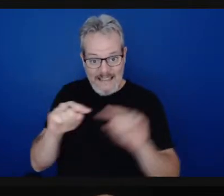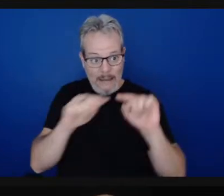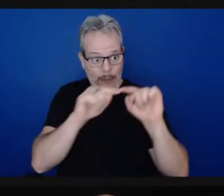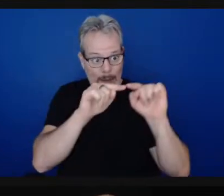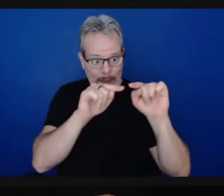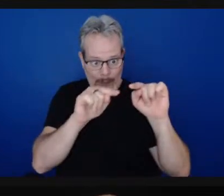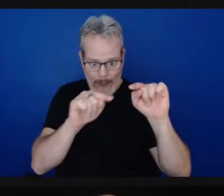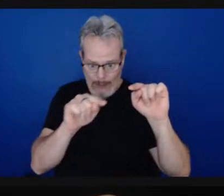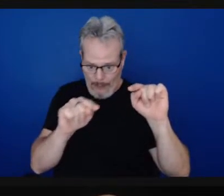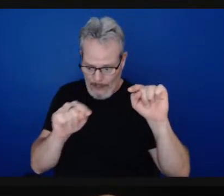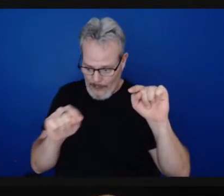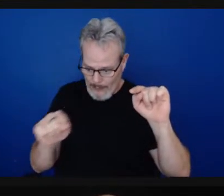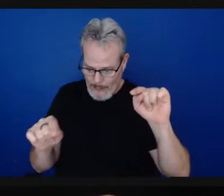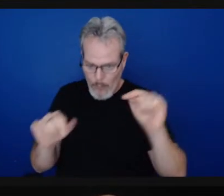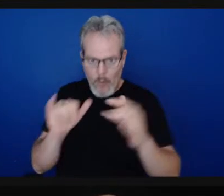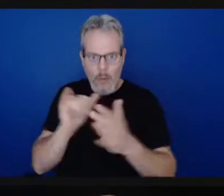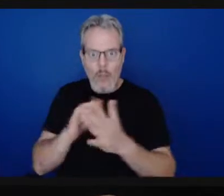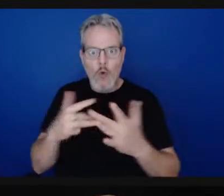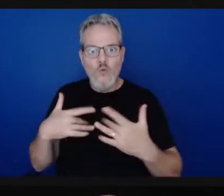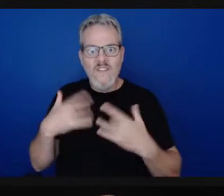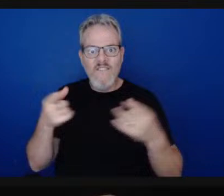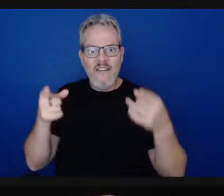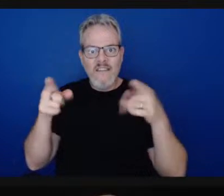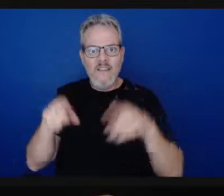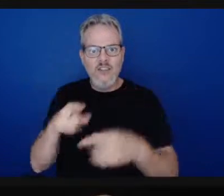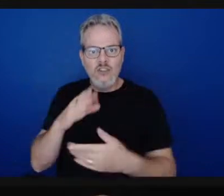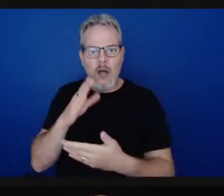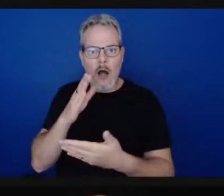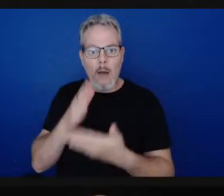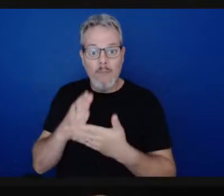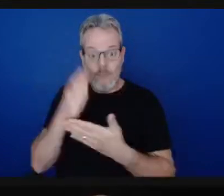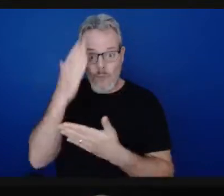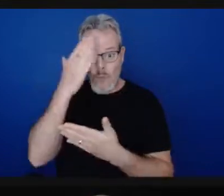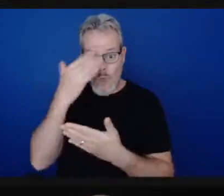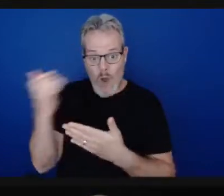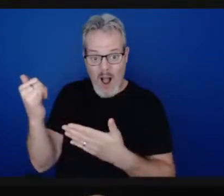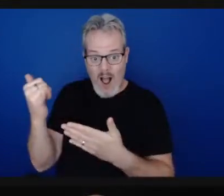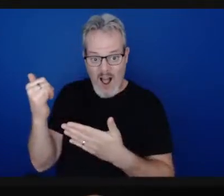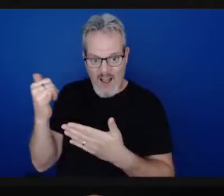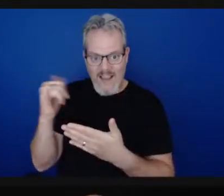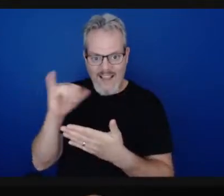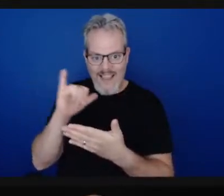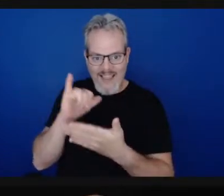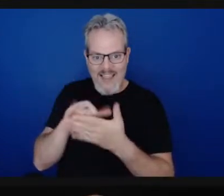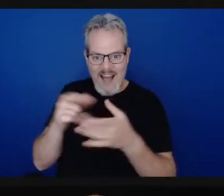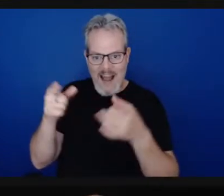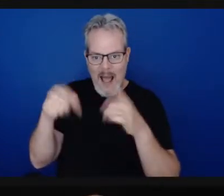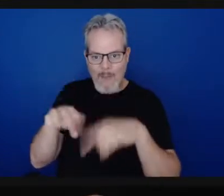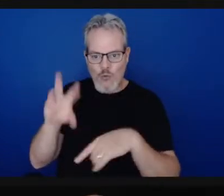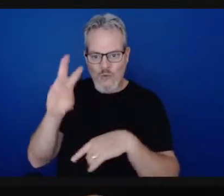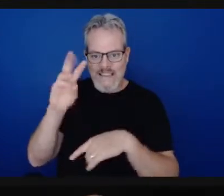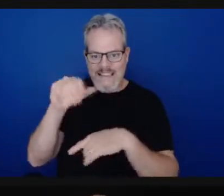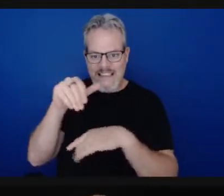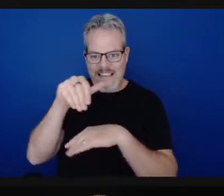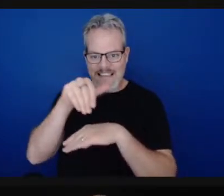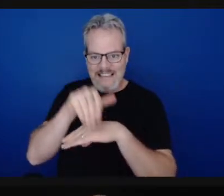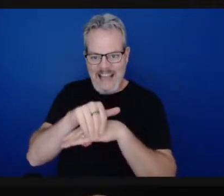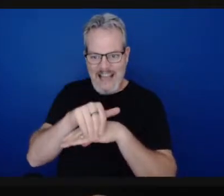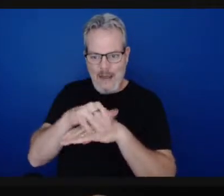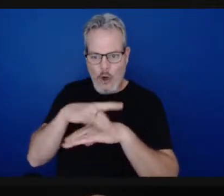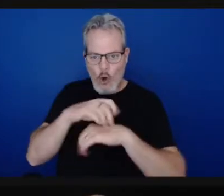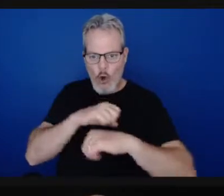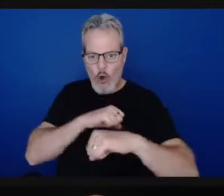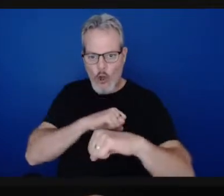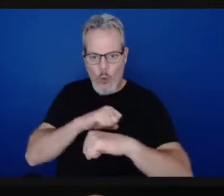stopped. Why? It all comes back to the 6.9 earthquake in 2018. It's believed that